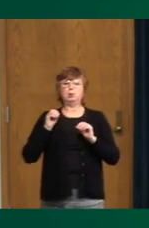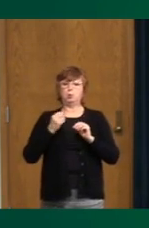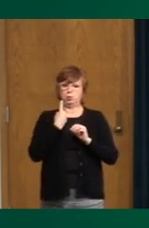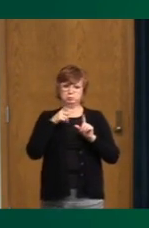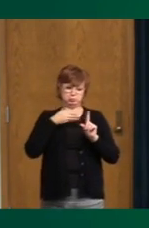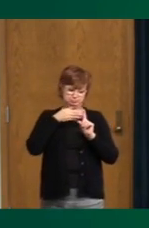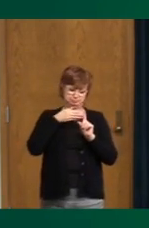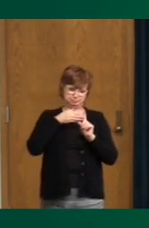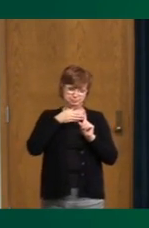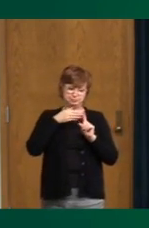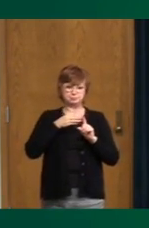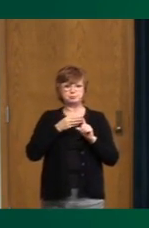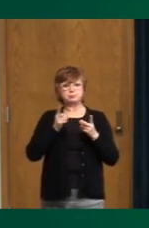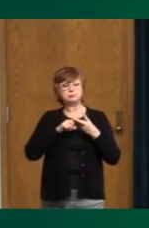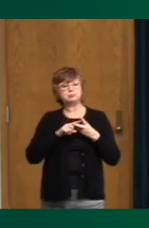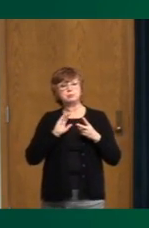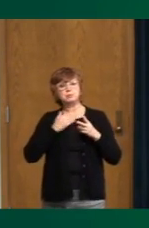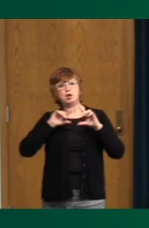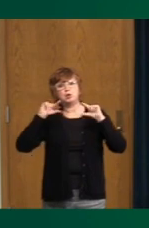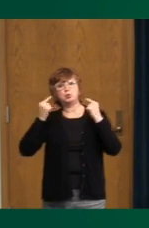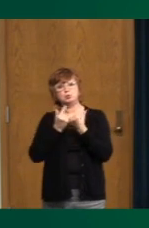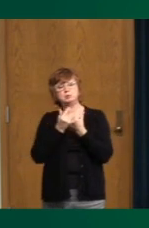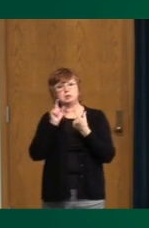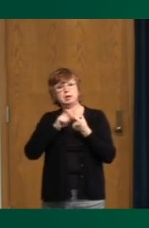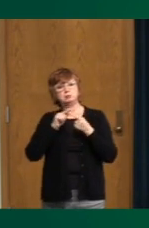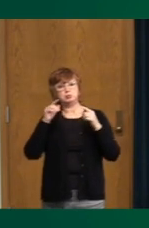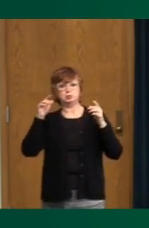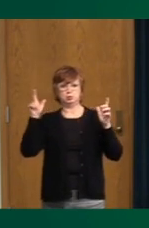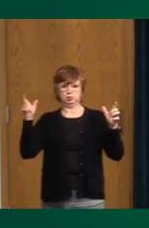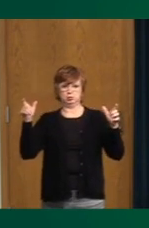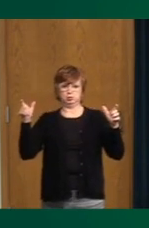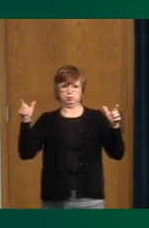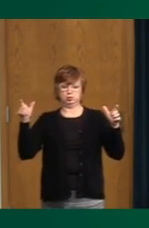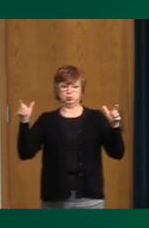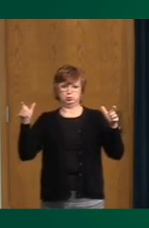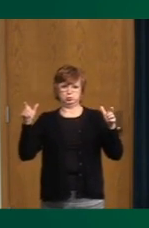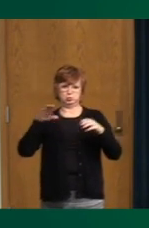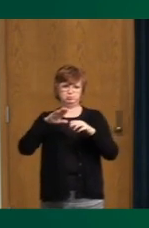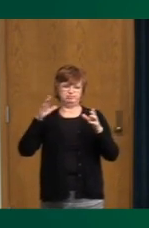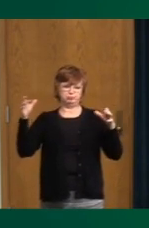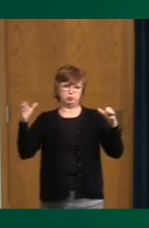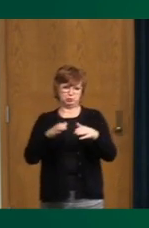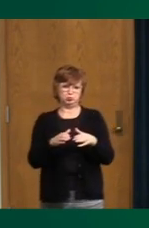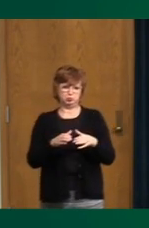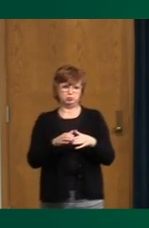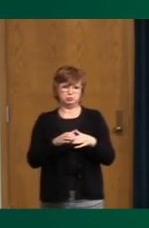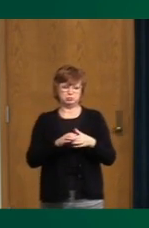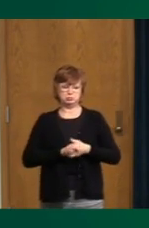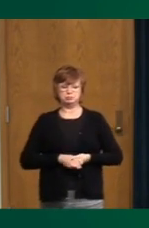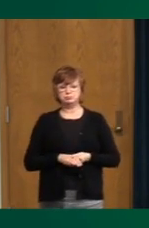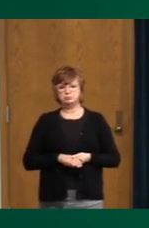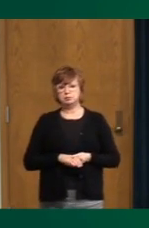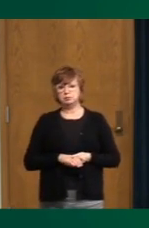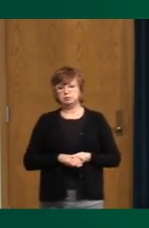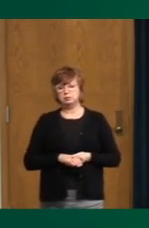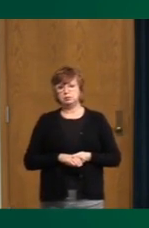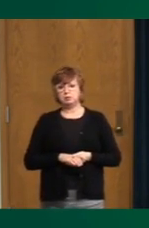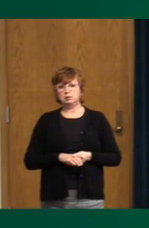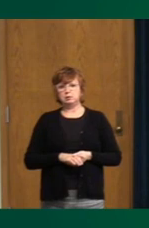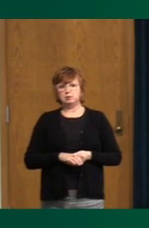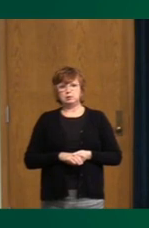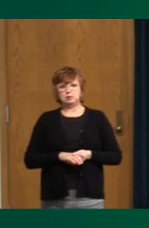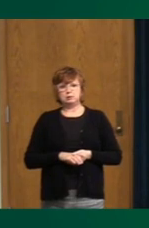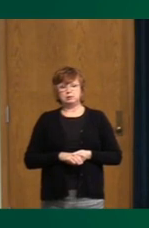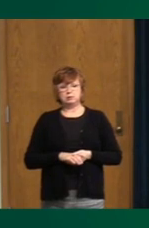reduce, our cohorts in this way to reduce the chain of transmission. So, staying home as much as